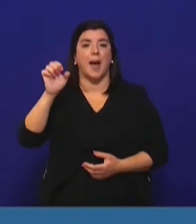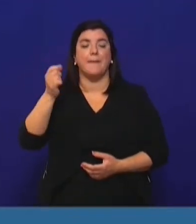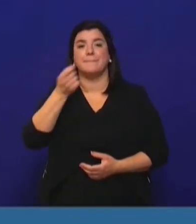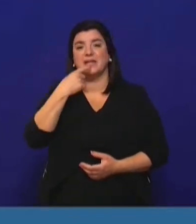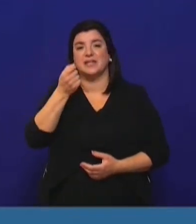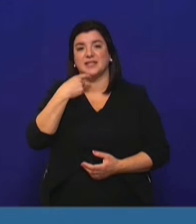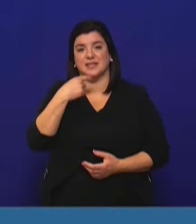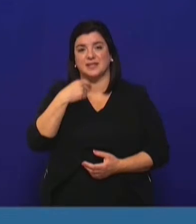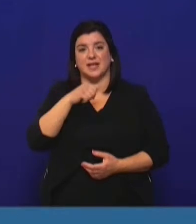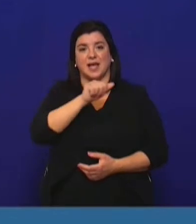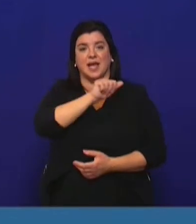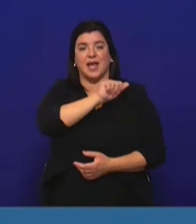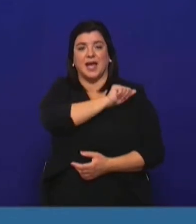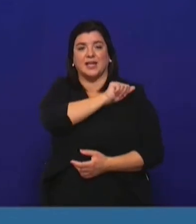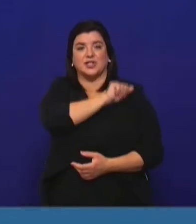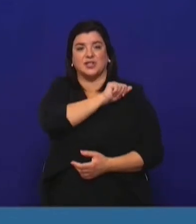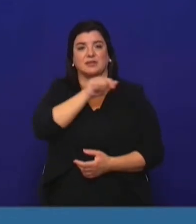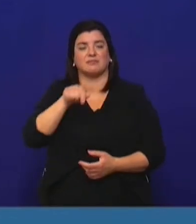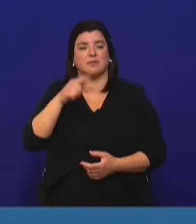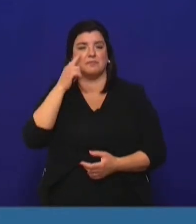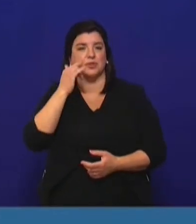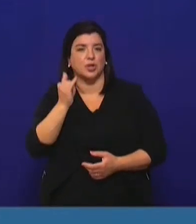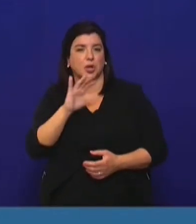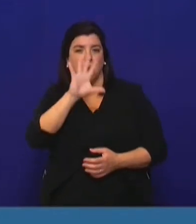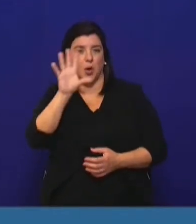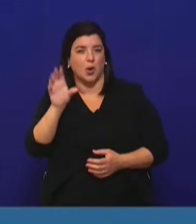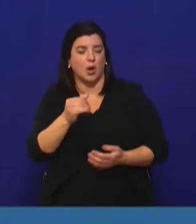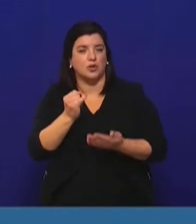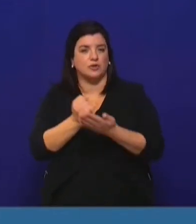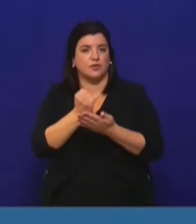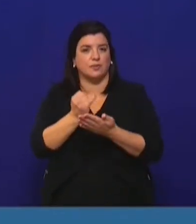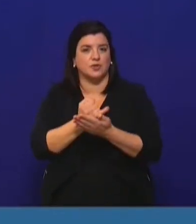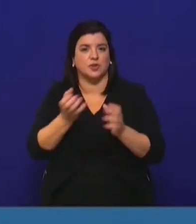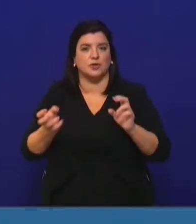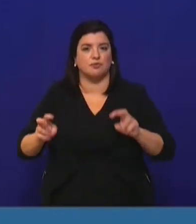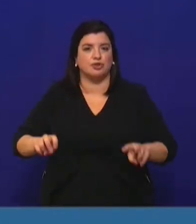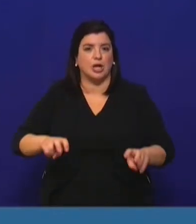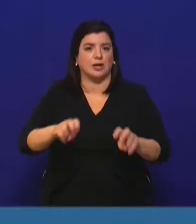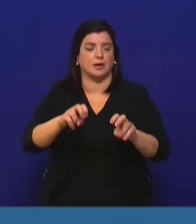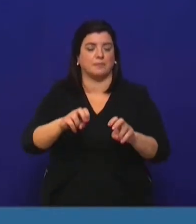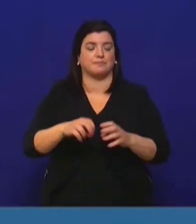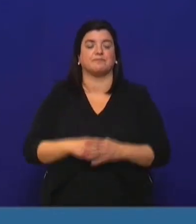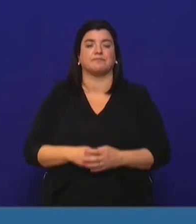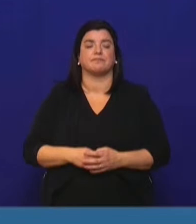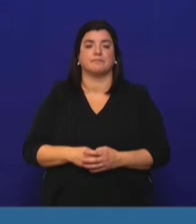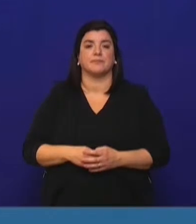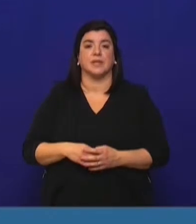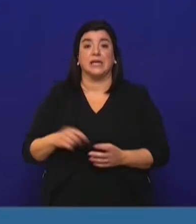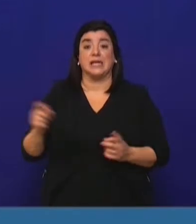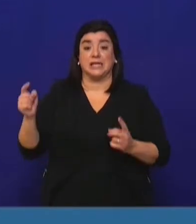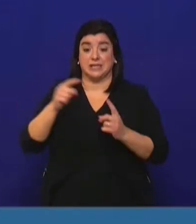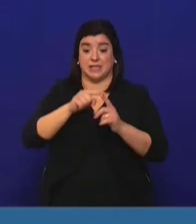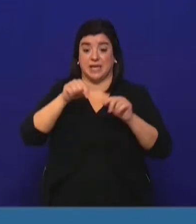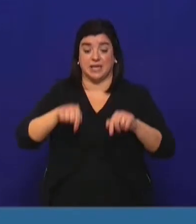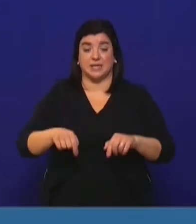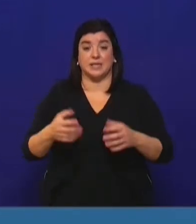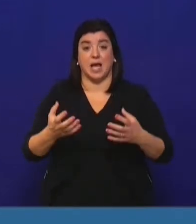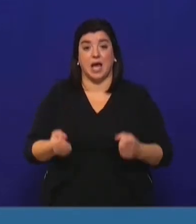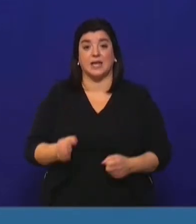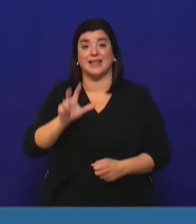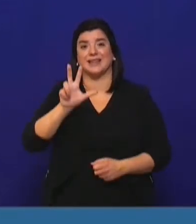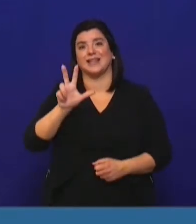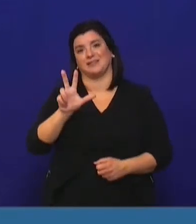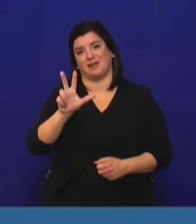u issa għandna wkoll tal-AstraZeneca li huwa xi ħaġa tajba ħafna. Aħna kellna dawk il-pjanijiet li kienu abbażati